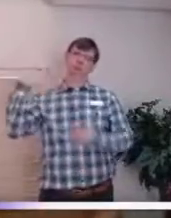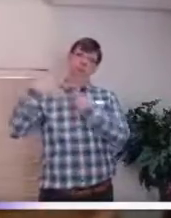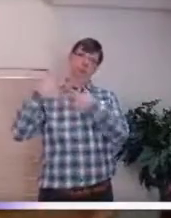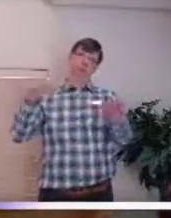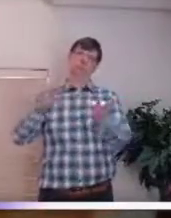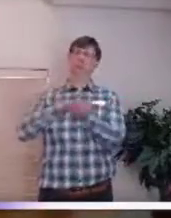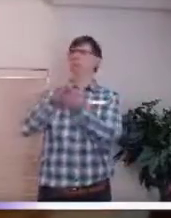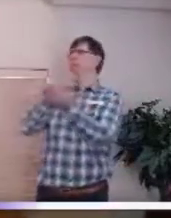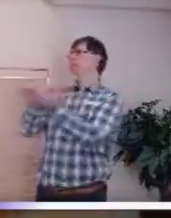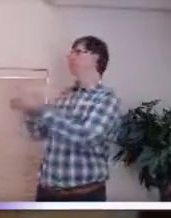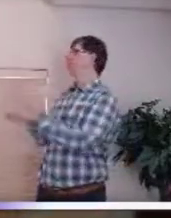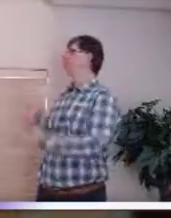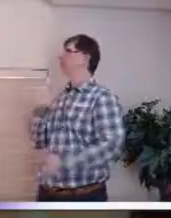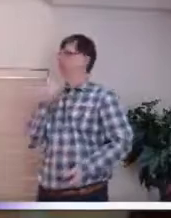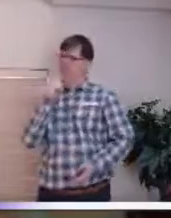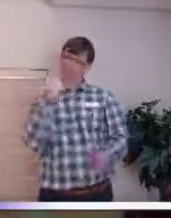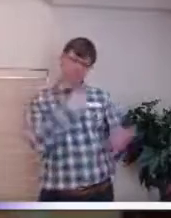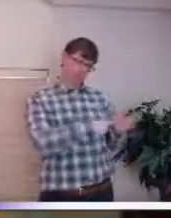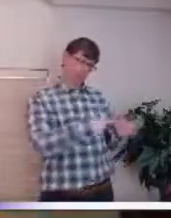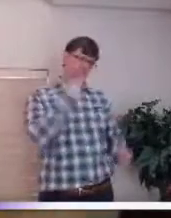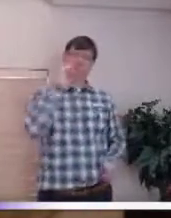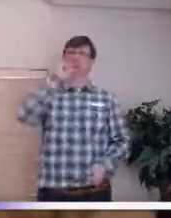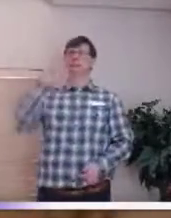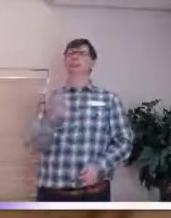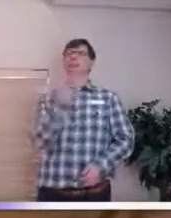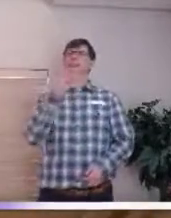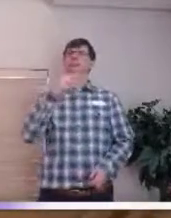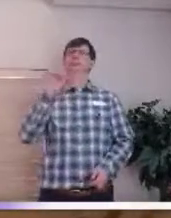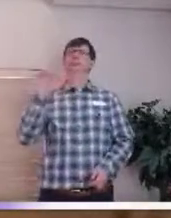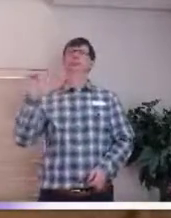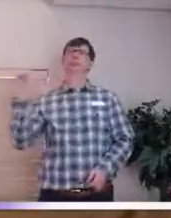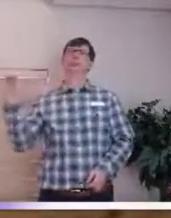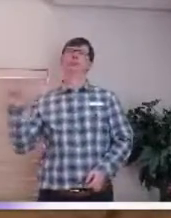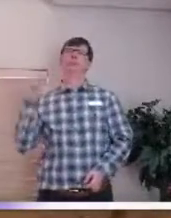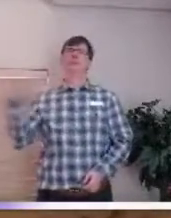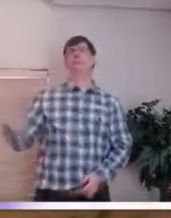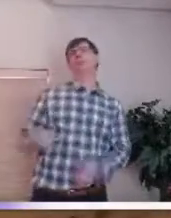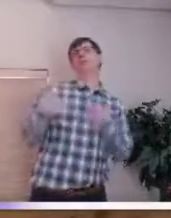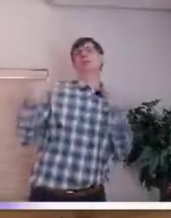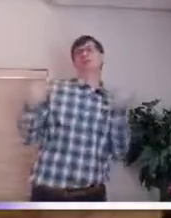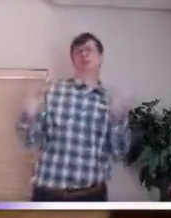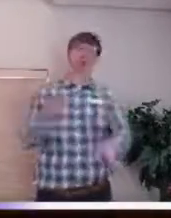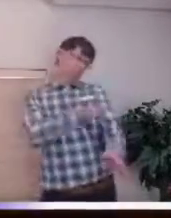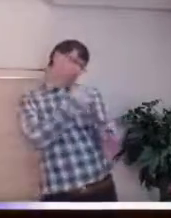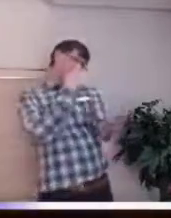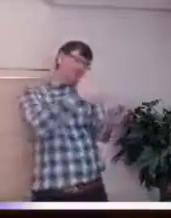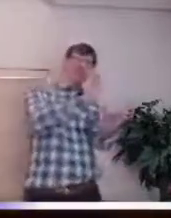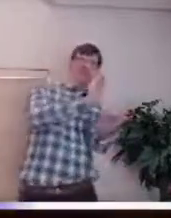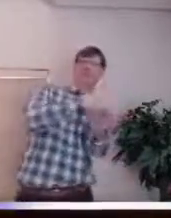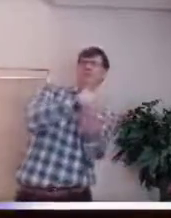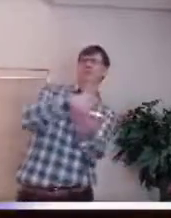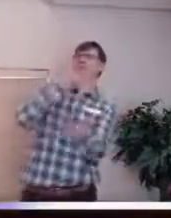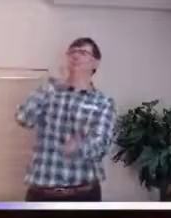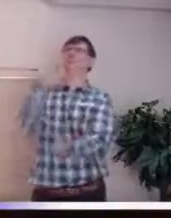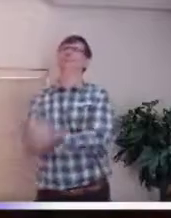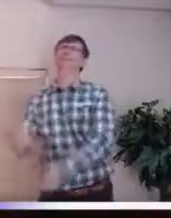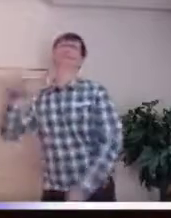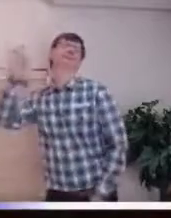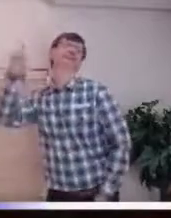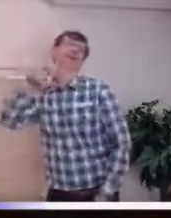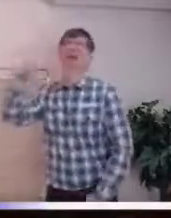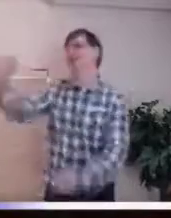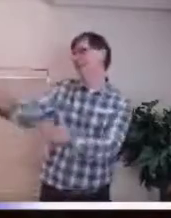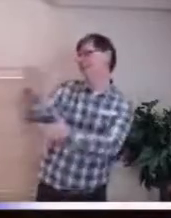as a practitioner, and then Jackson started playing this funky music, and I'm like, yeah, I could get